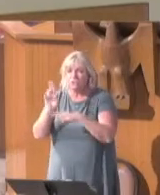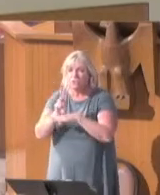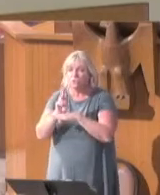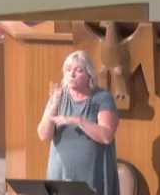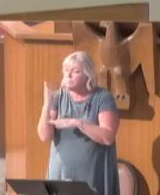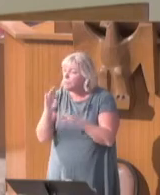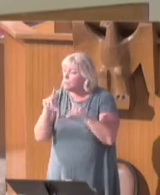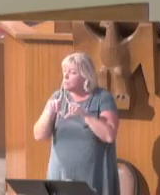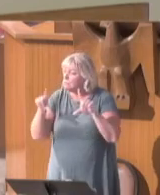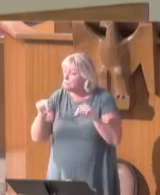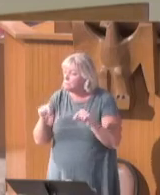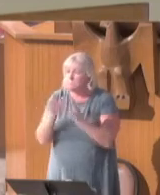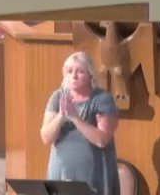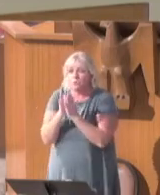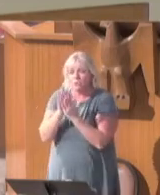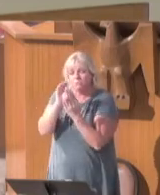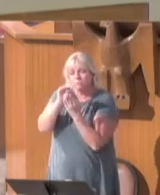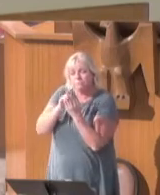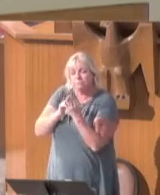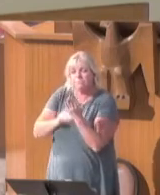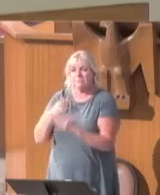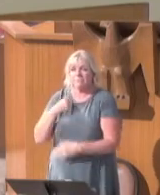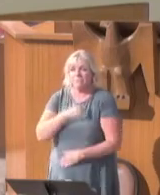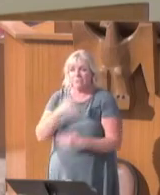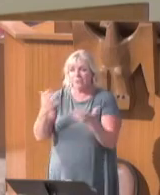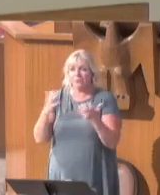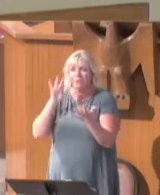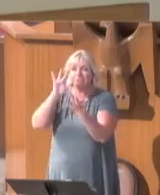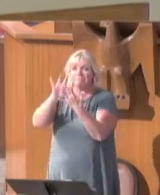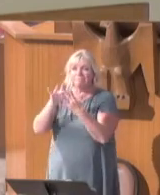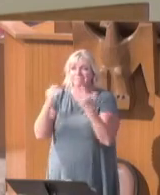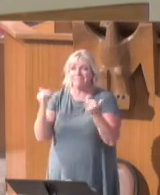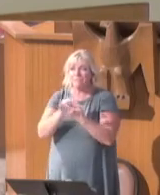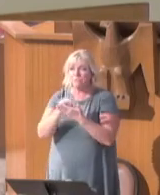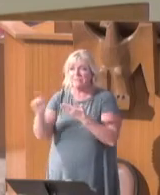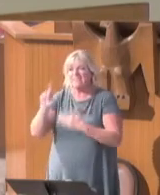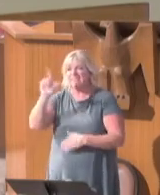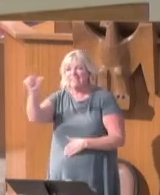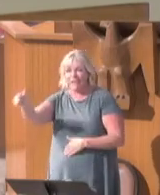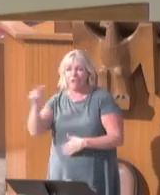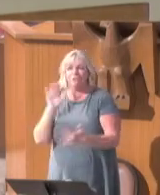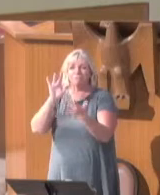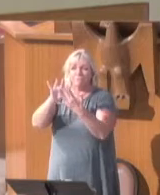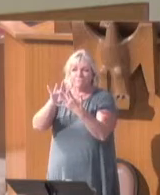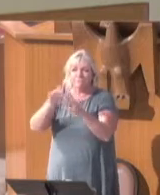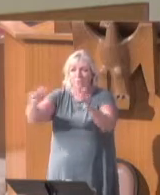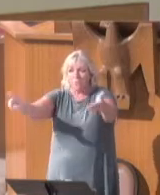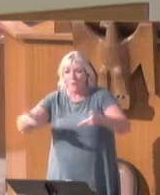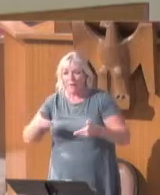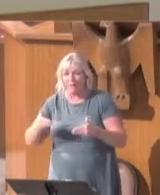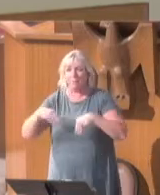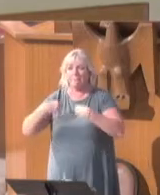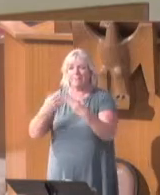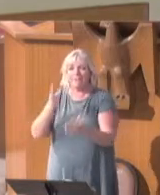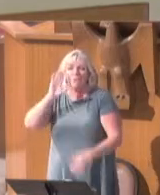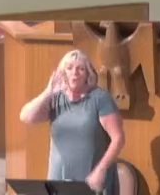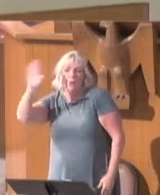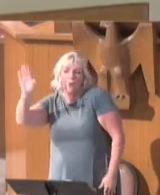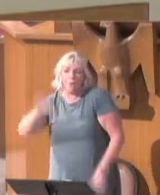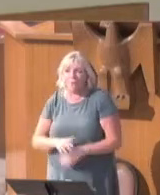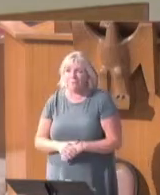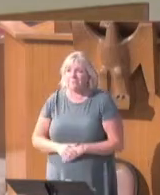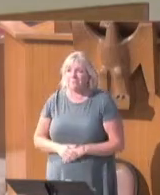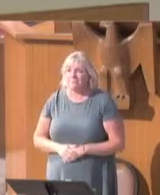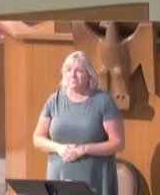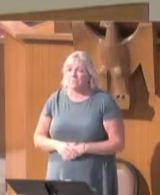books that are in each pew. We would love a chance just to reach out to you later this week and welcome you and give you a personal hello. As